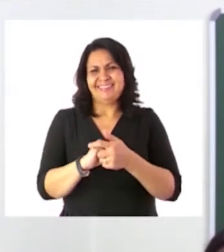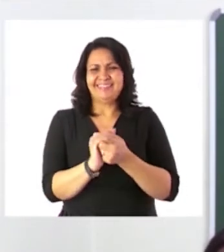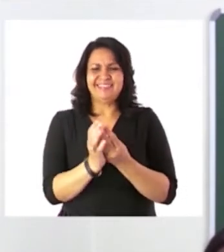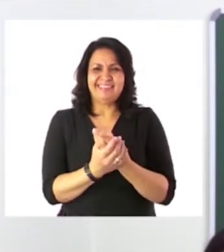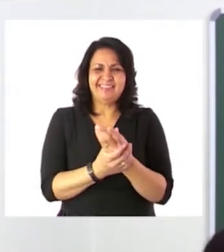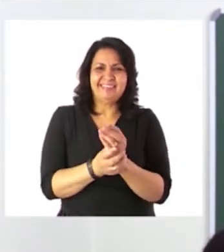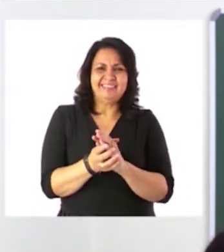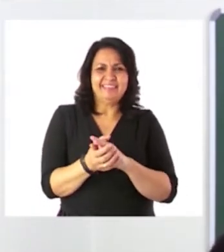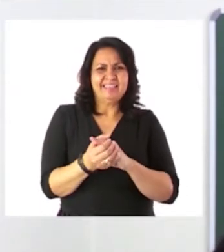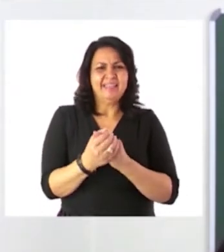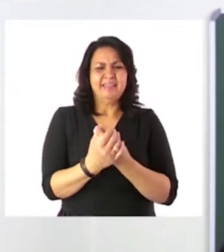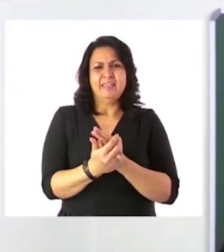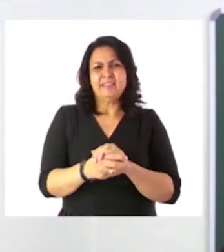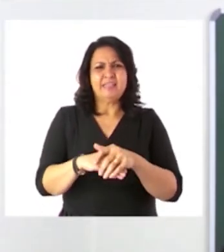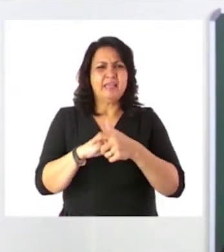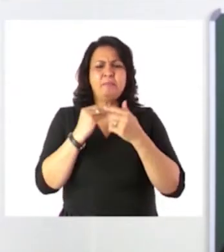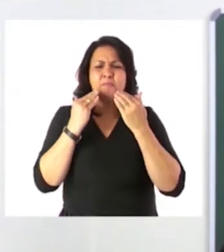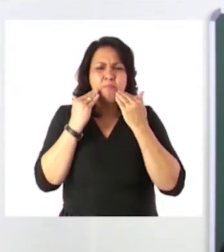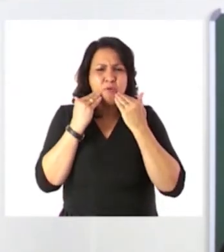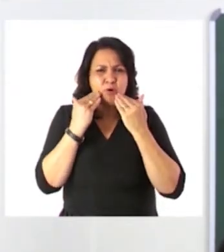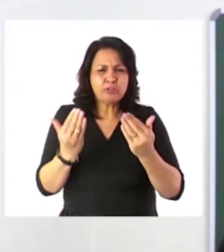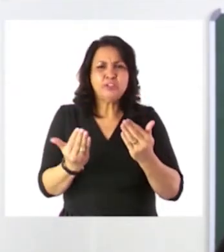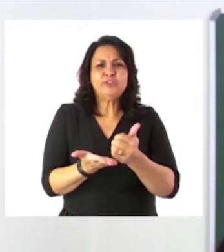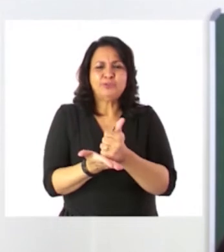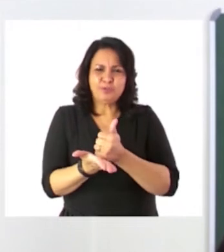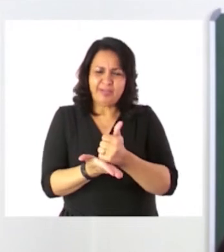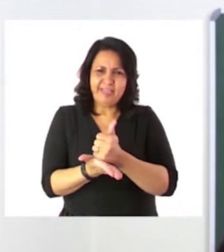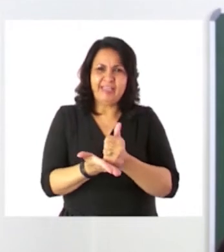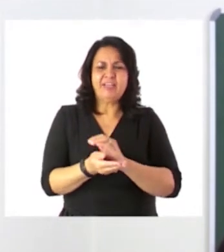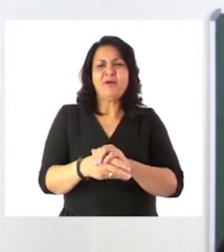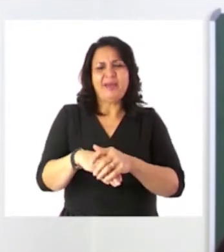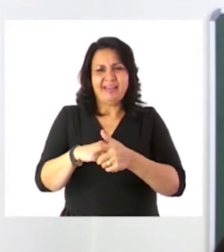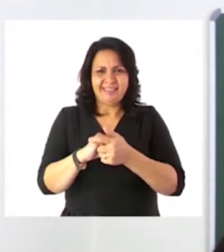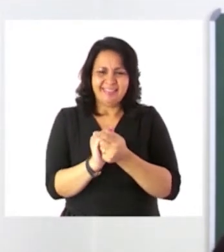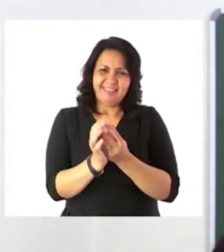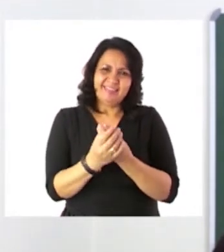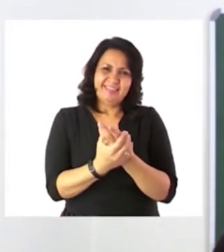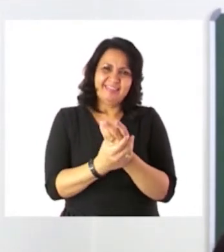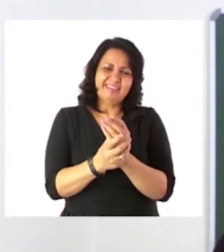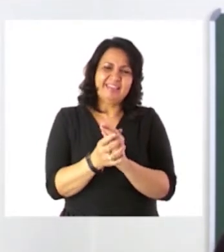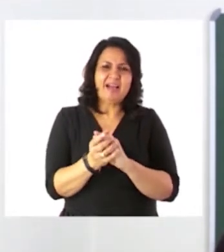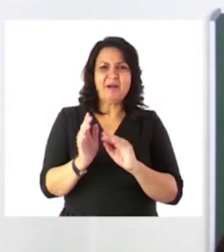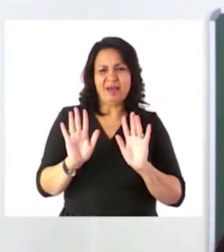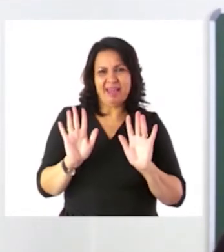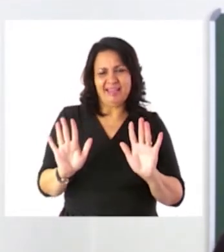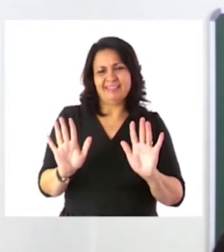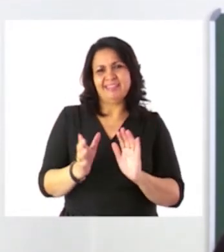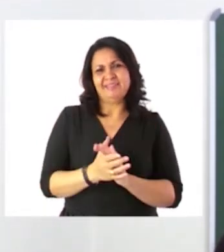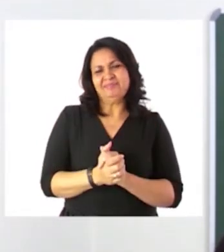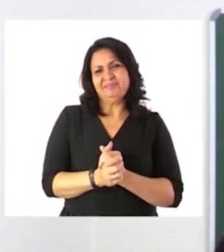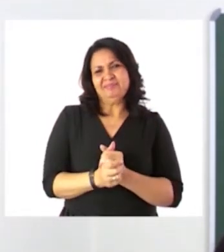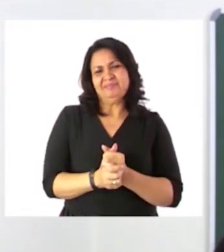It is very, very important to do so to kill all the